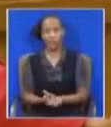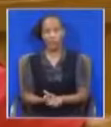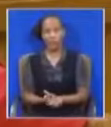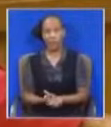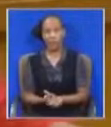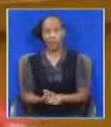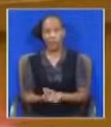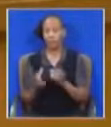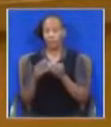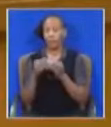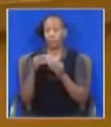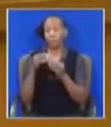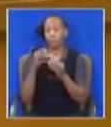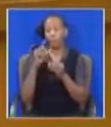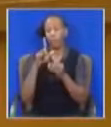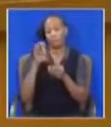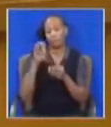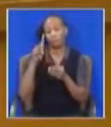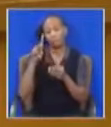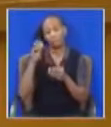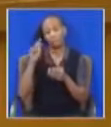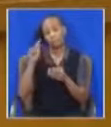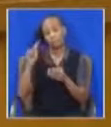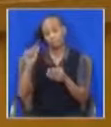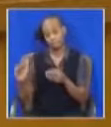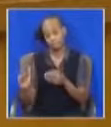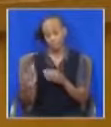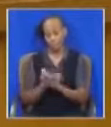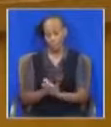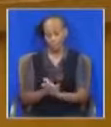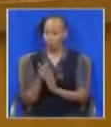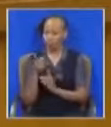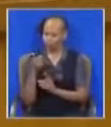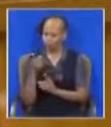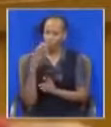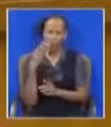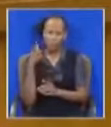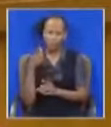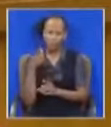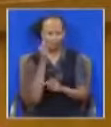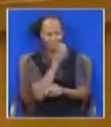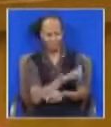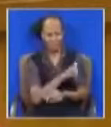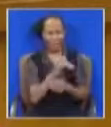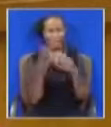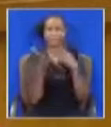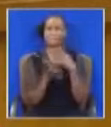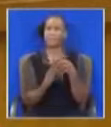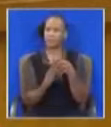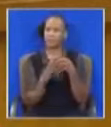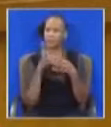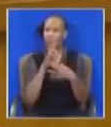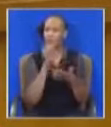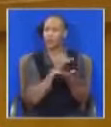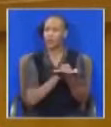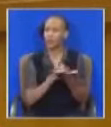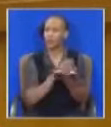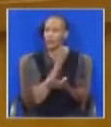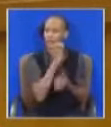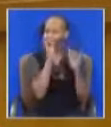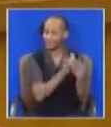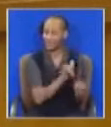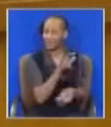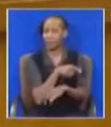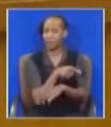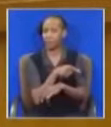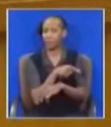Comrade Terra, when you went to prison, Robben Island, you were